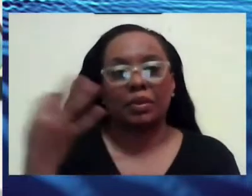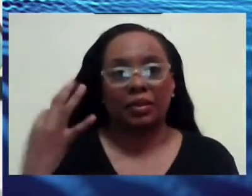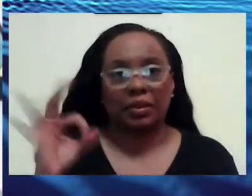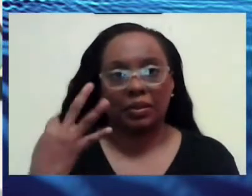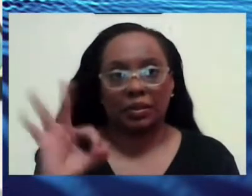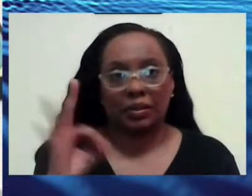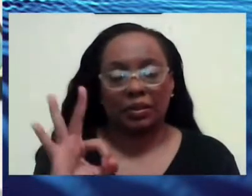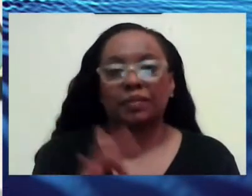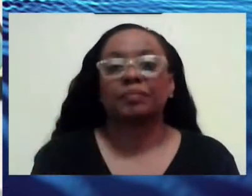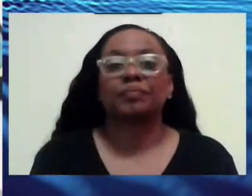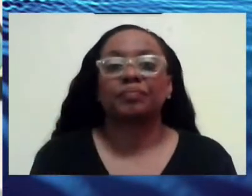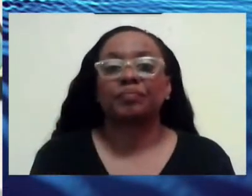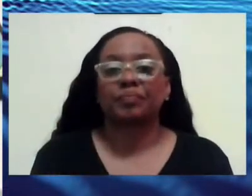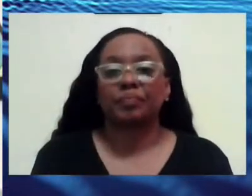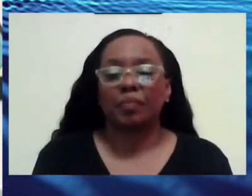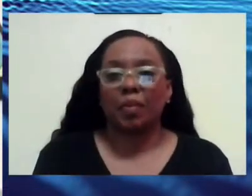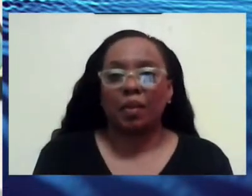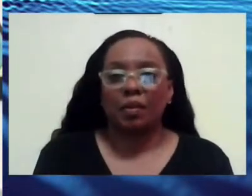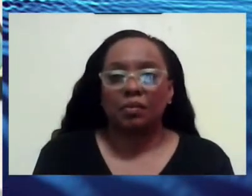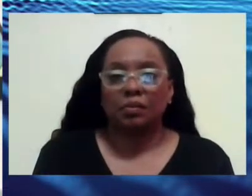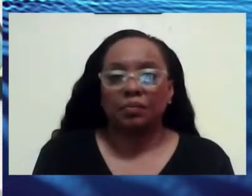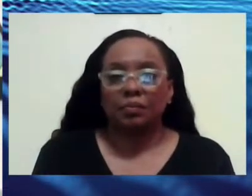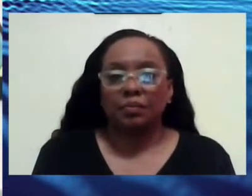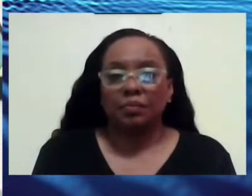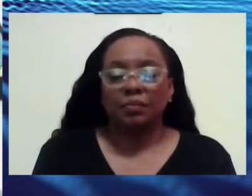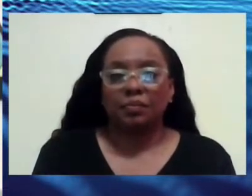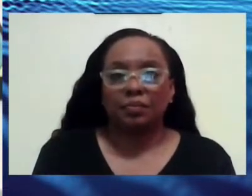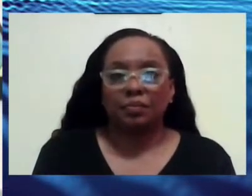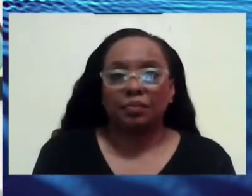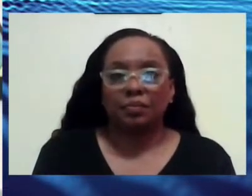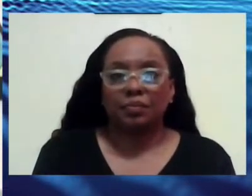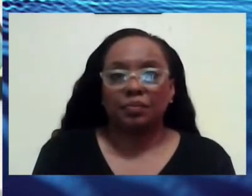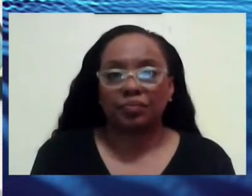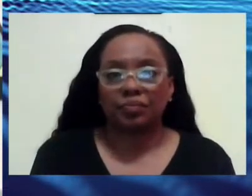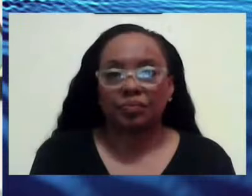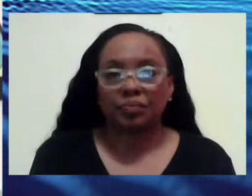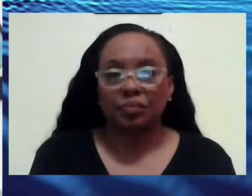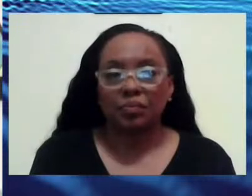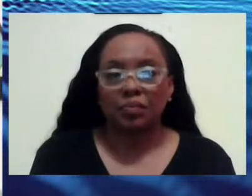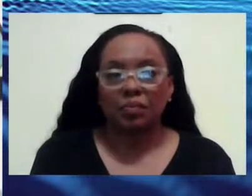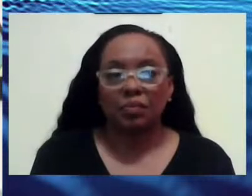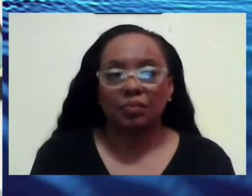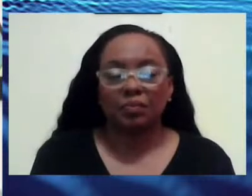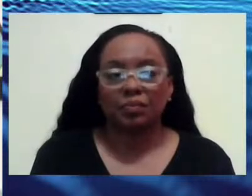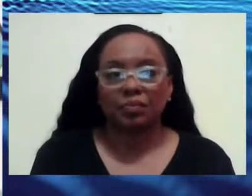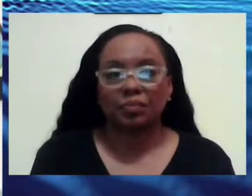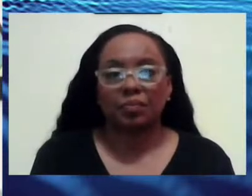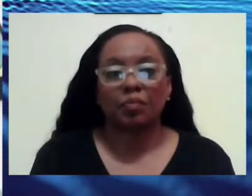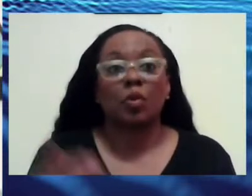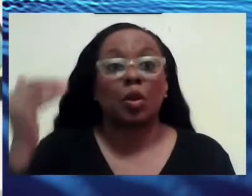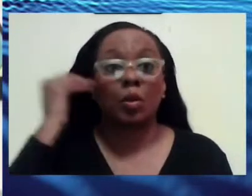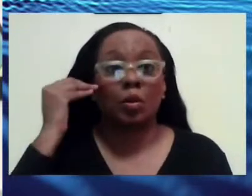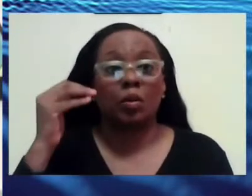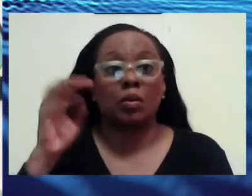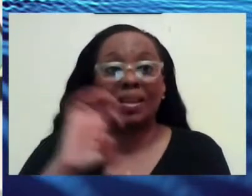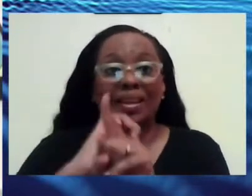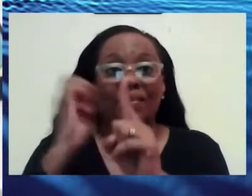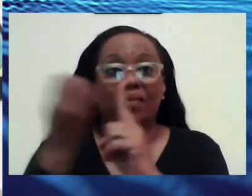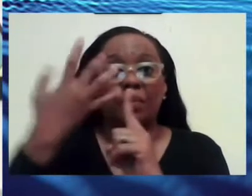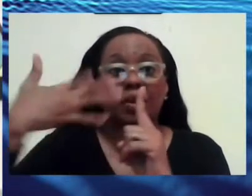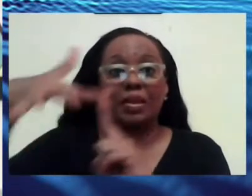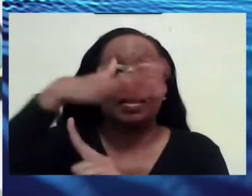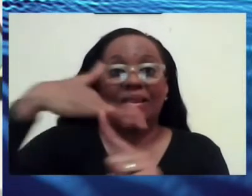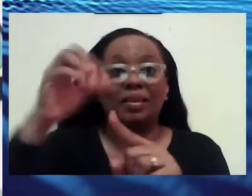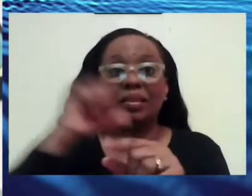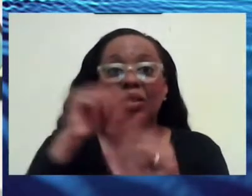understanding of the ministry and certainly all of us is that, this is not an environment that's going to be easy to teach in, and it's not going to be an environment to learn